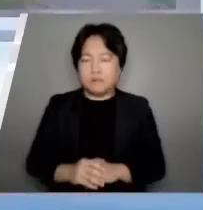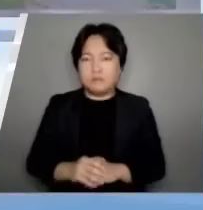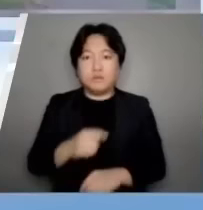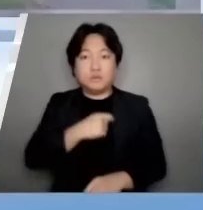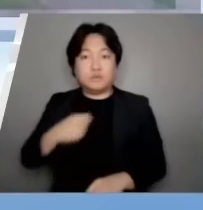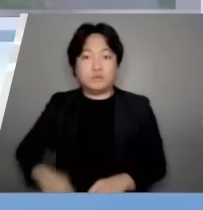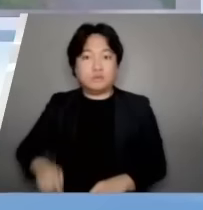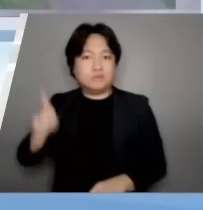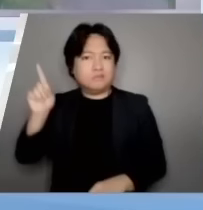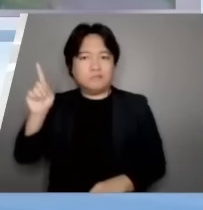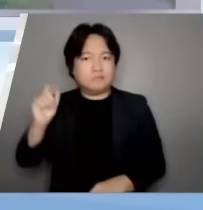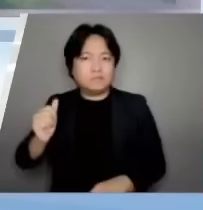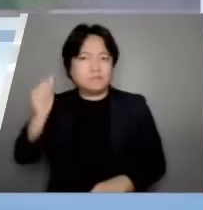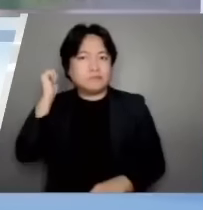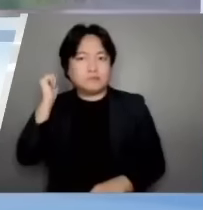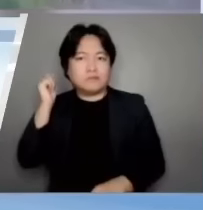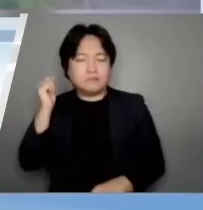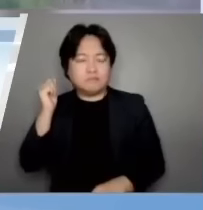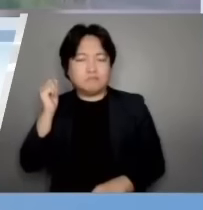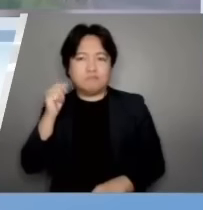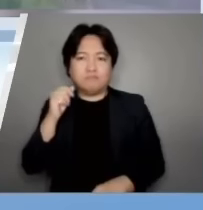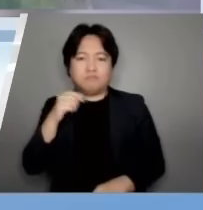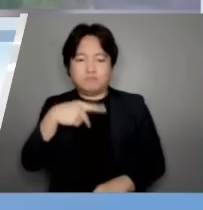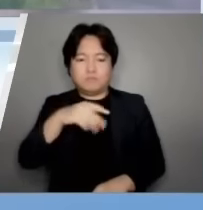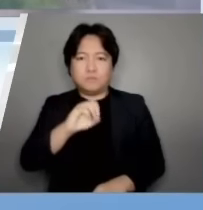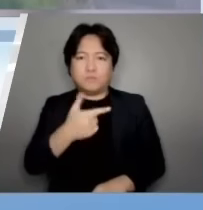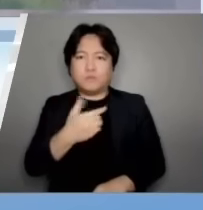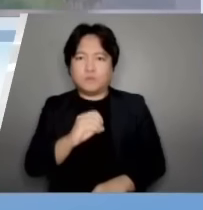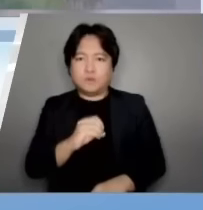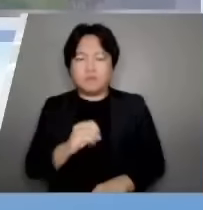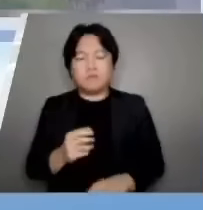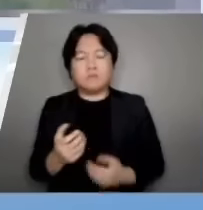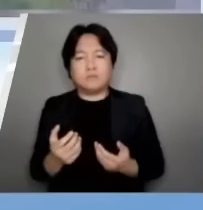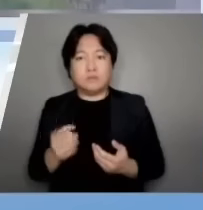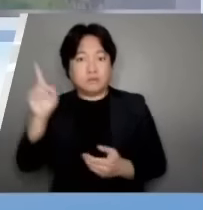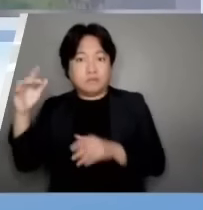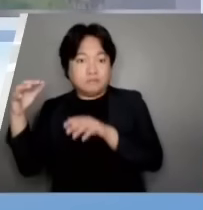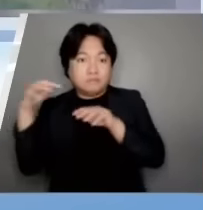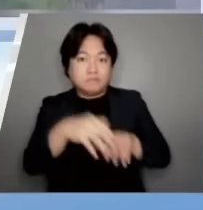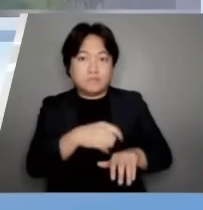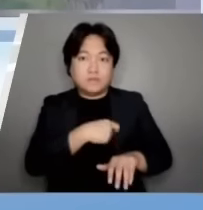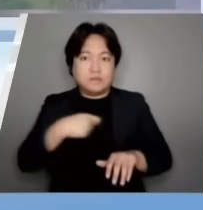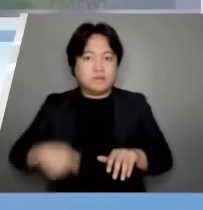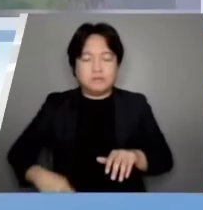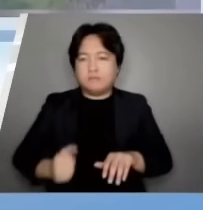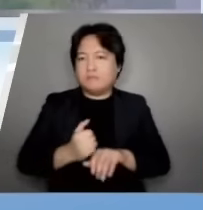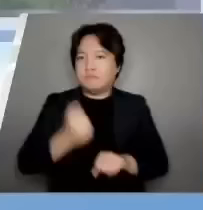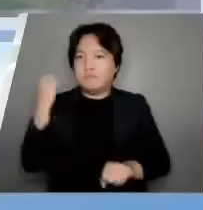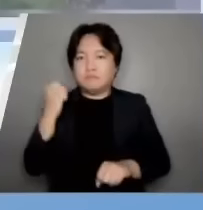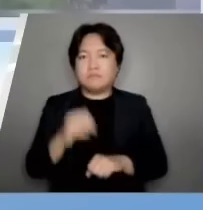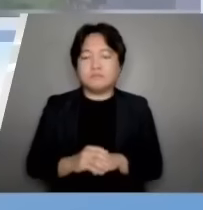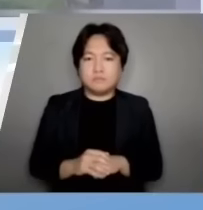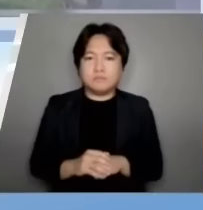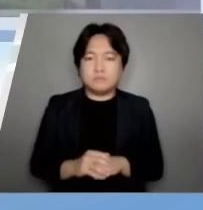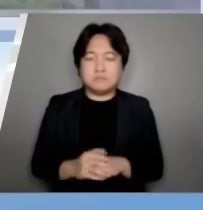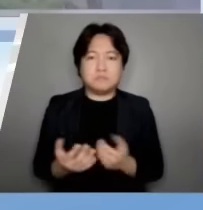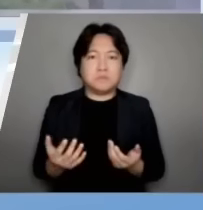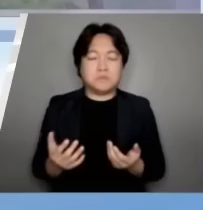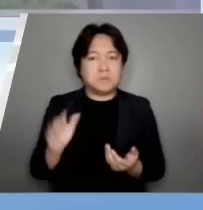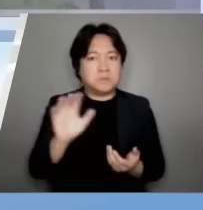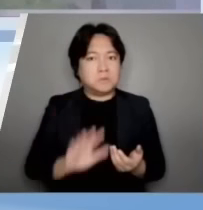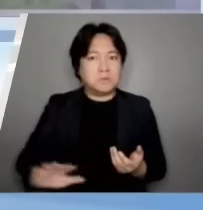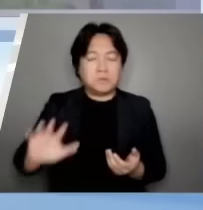a tourist destination. And so we estimate that we could lose around 144 billion from this